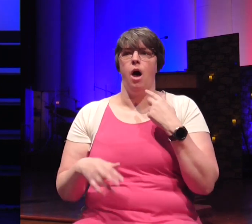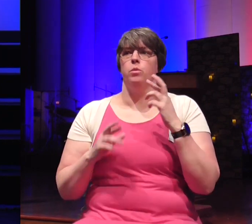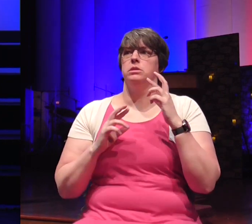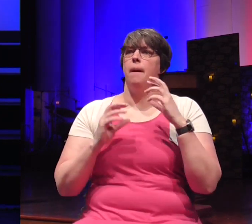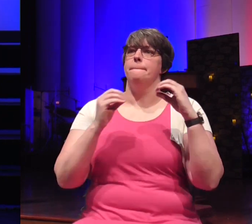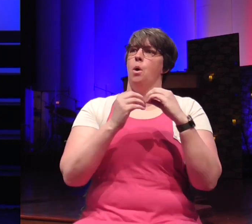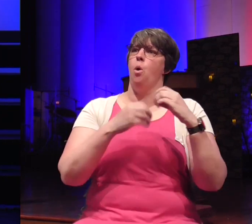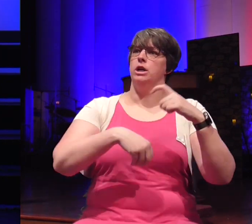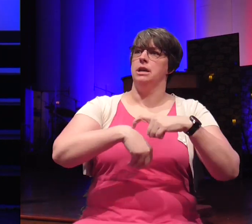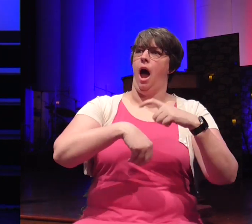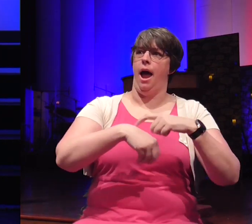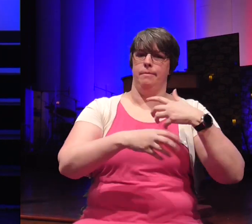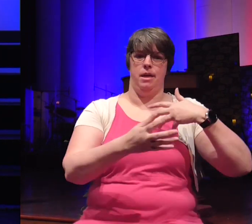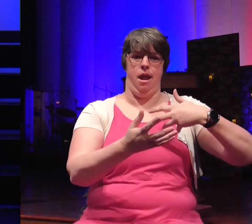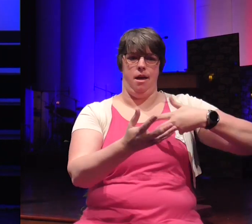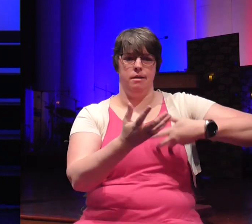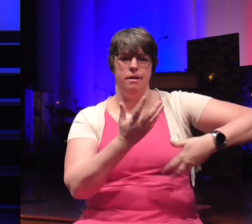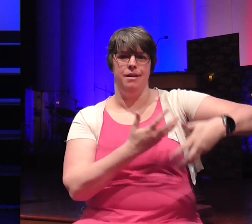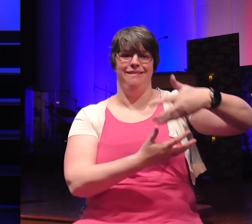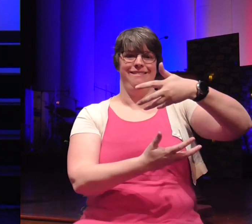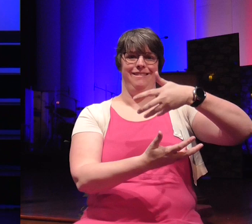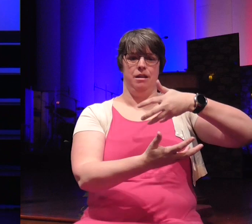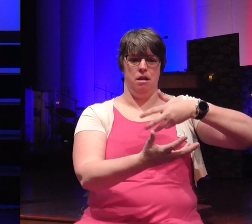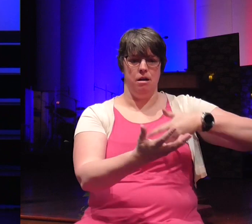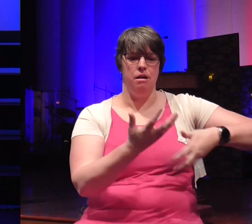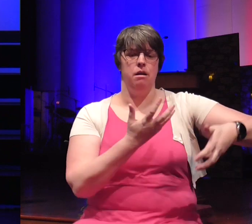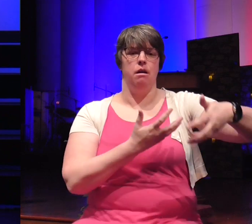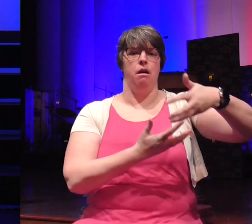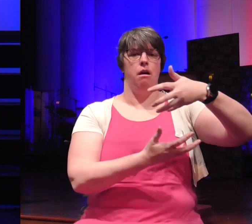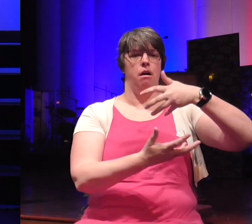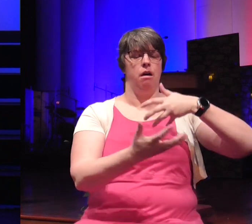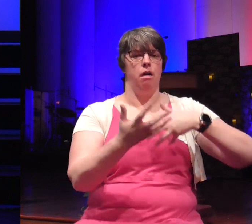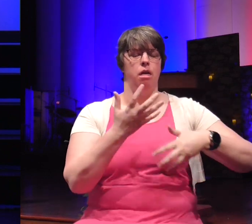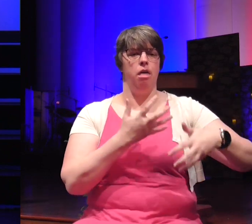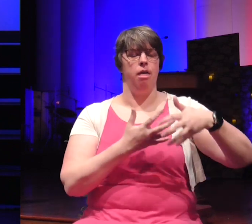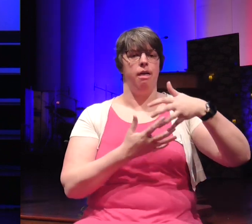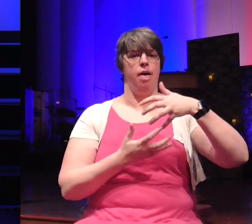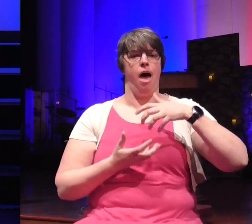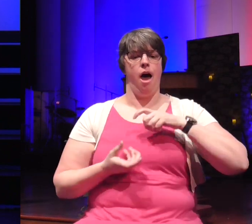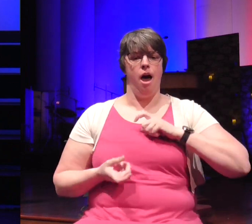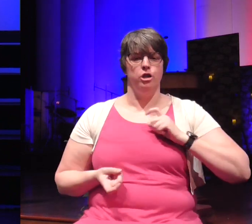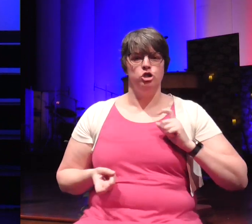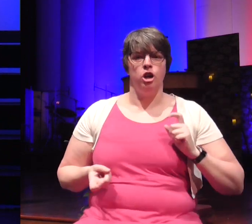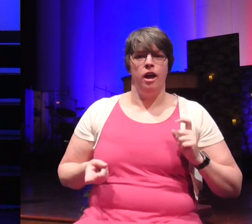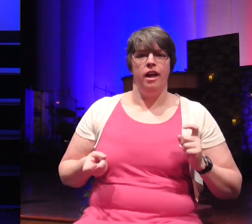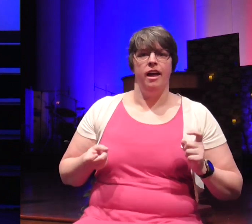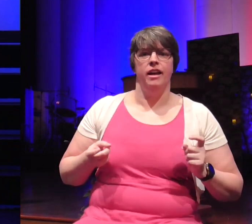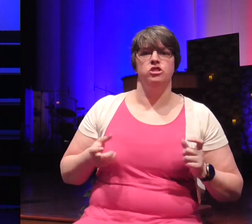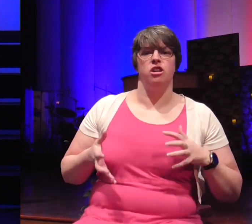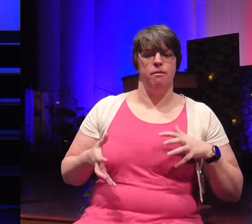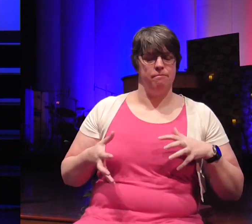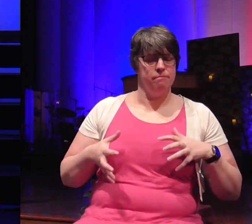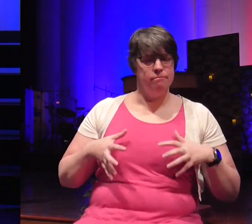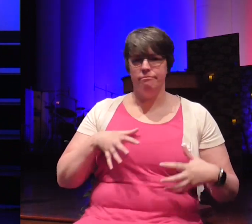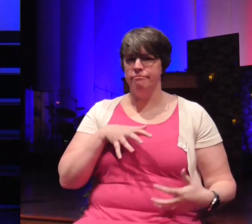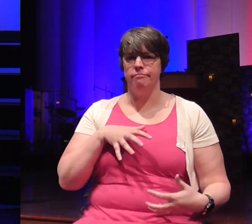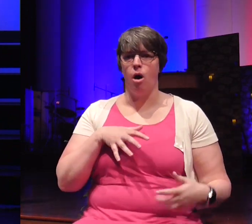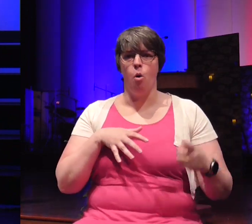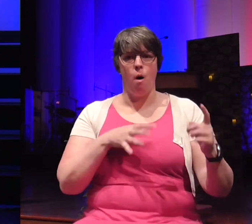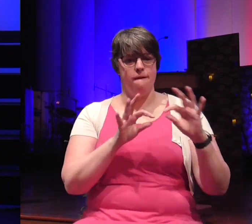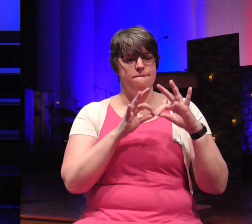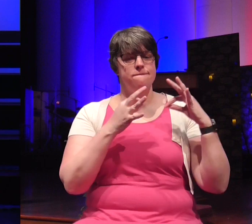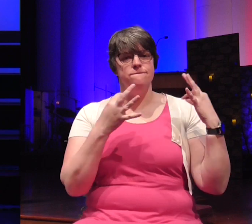spent around them, the more I started to change. One family even took him into their